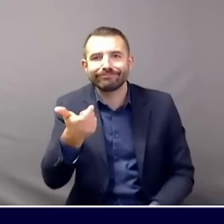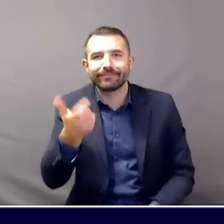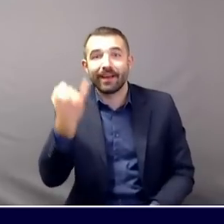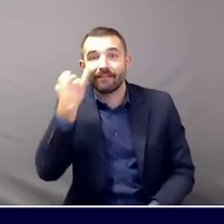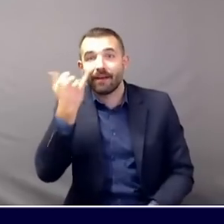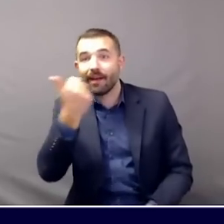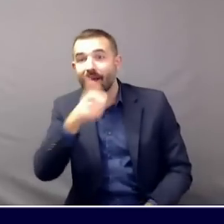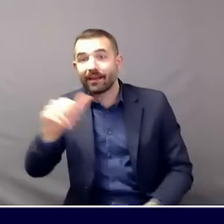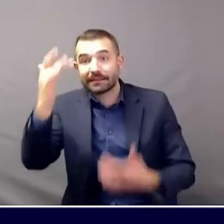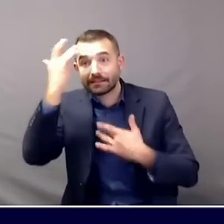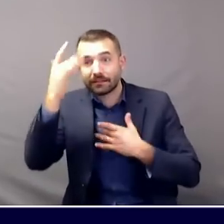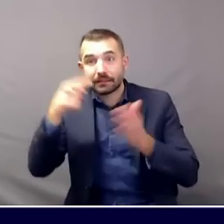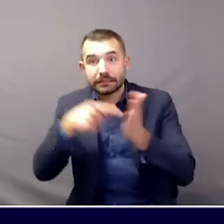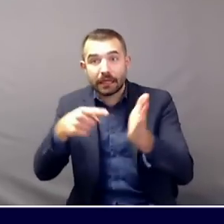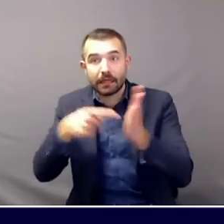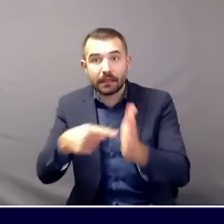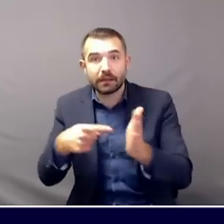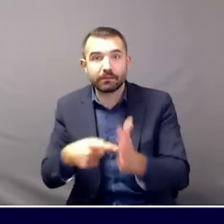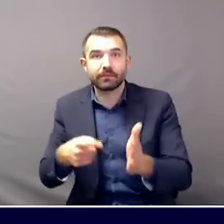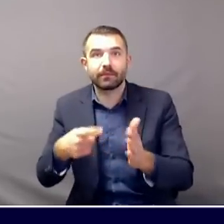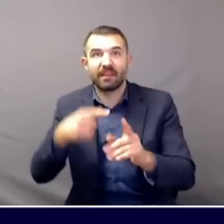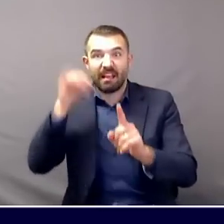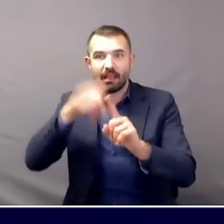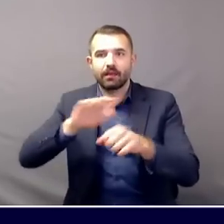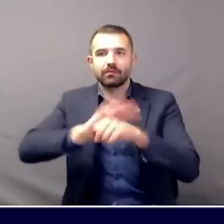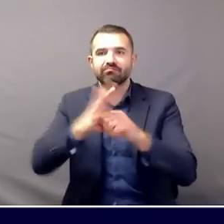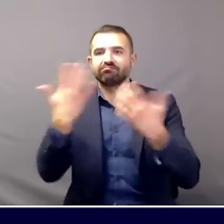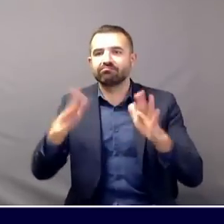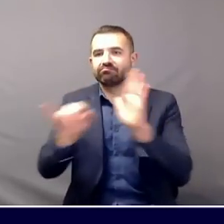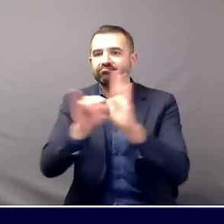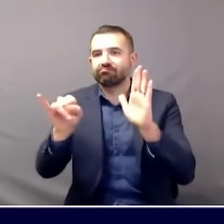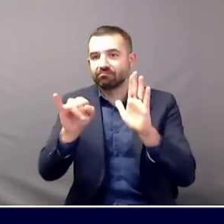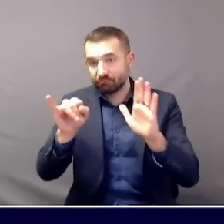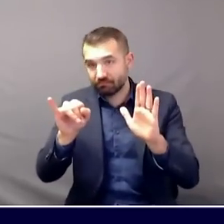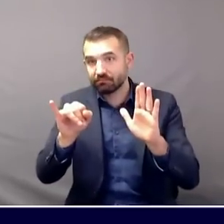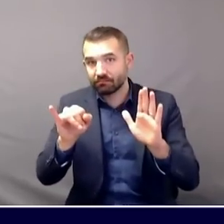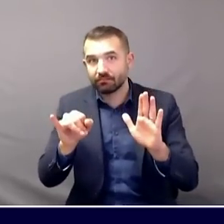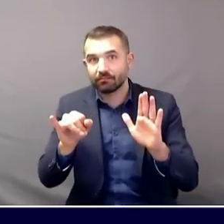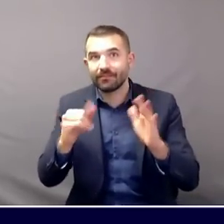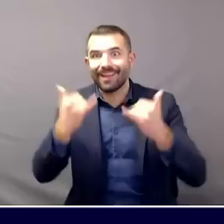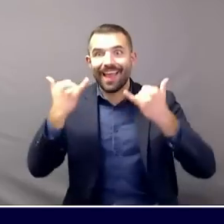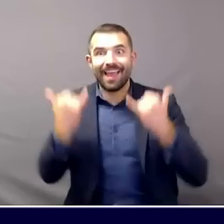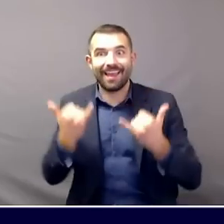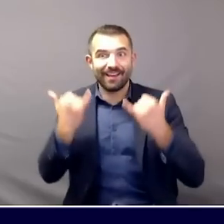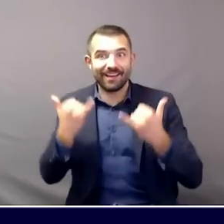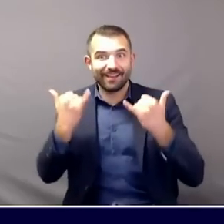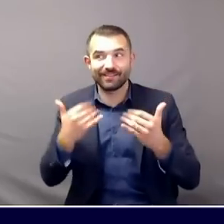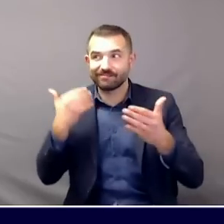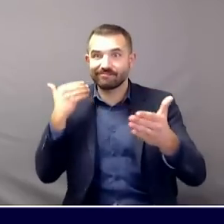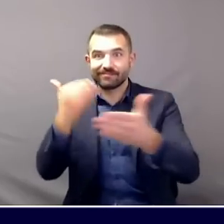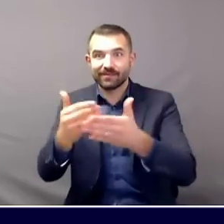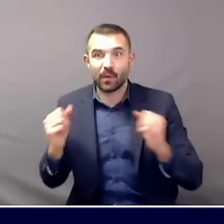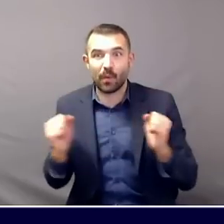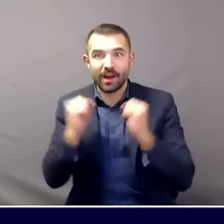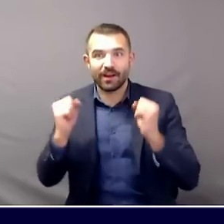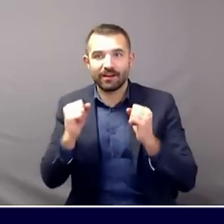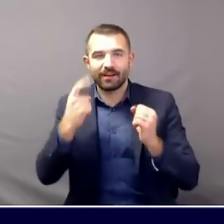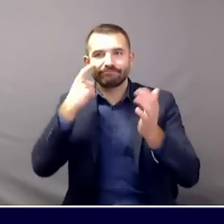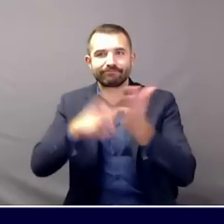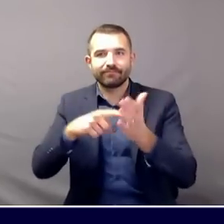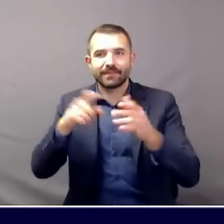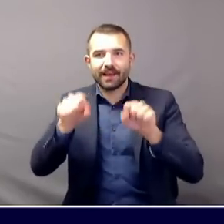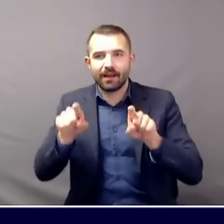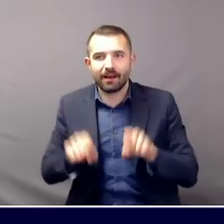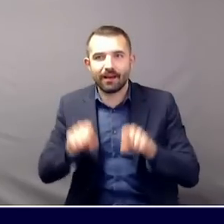thing. Back in the summer, if you were exposed to somebody with COVID-19 and then you started developing a cough or